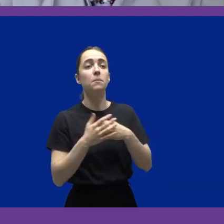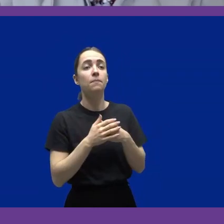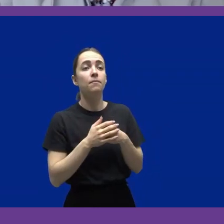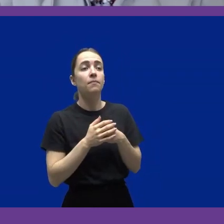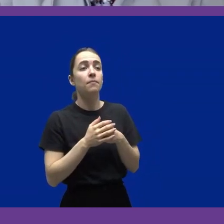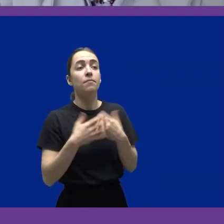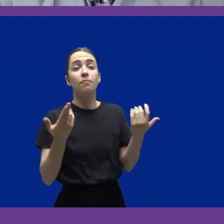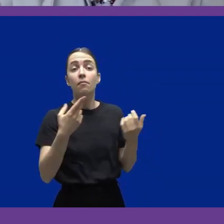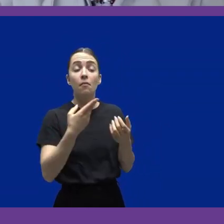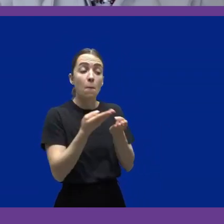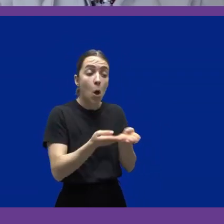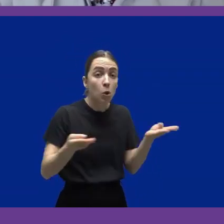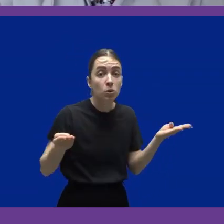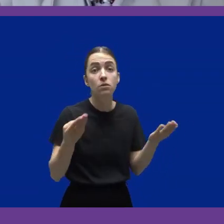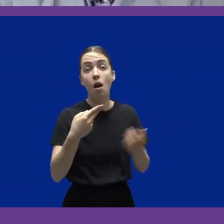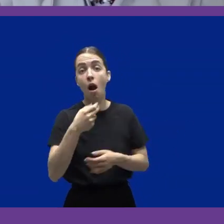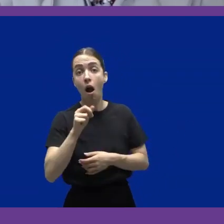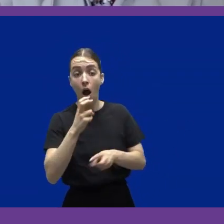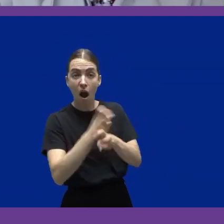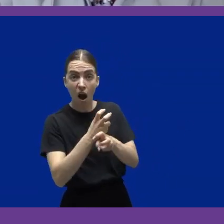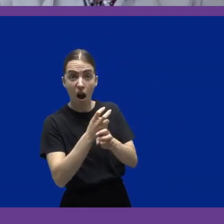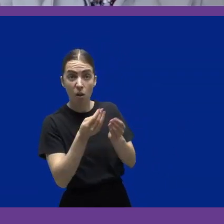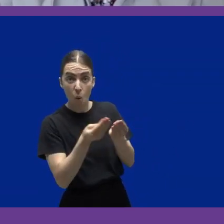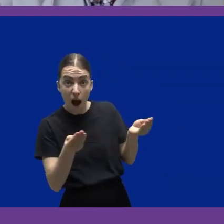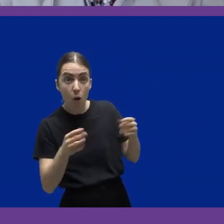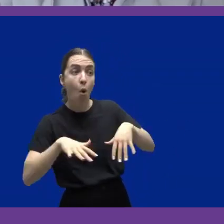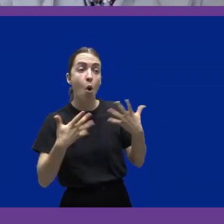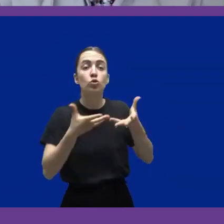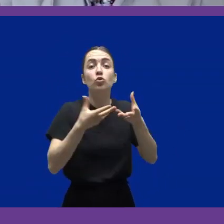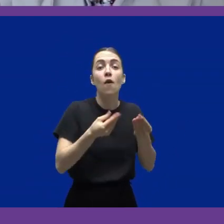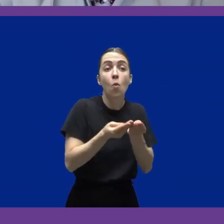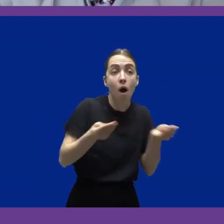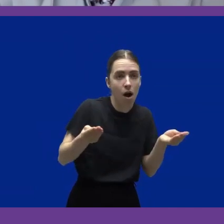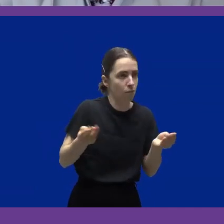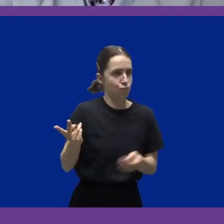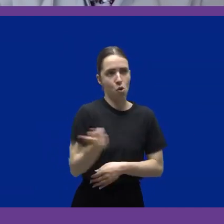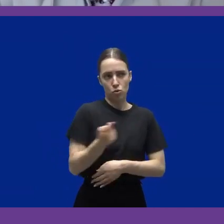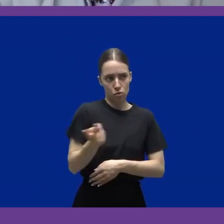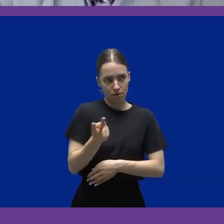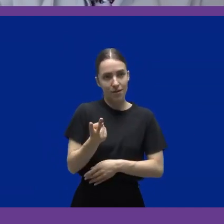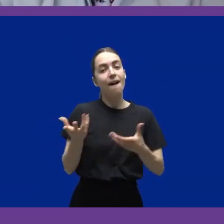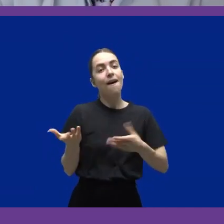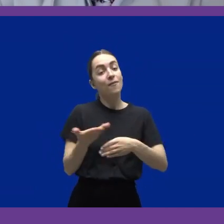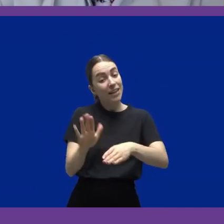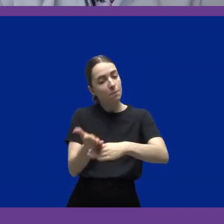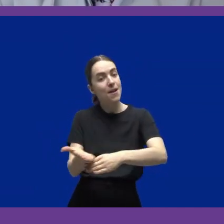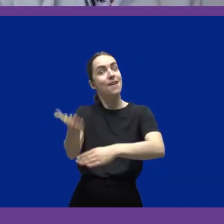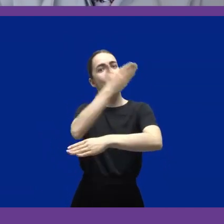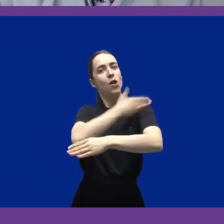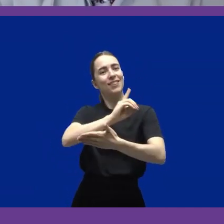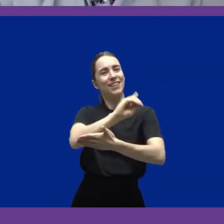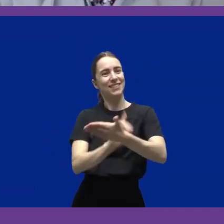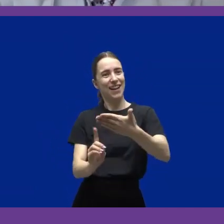Accessibility should not only be a design principle, but really a market requirement backed by enforceable